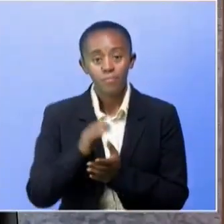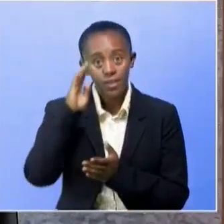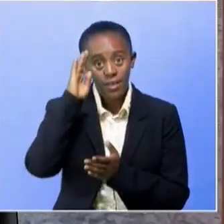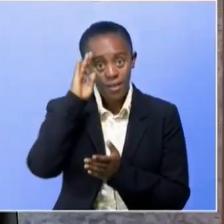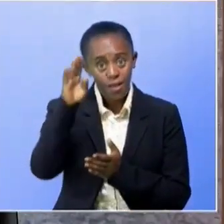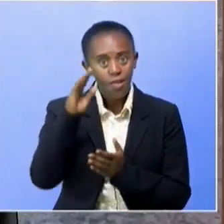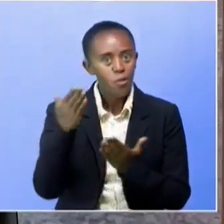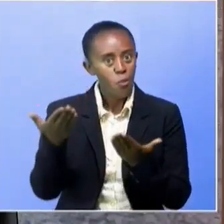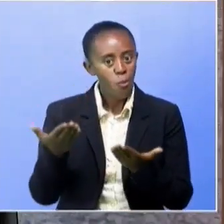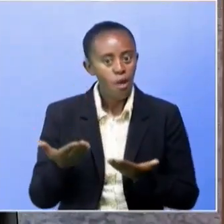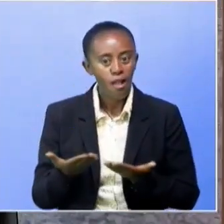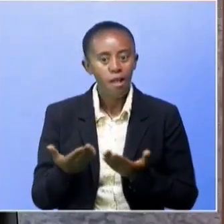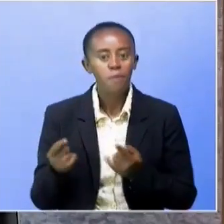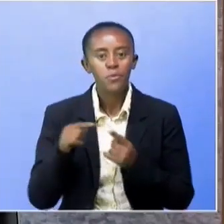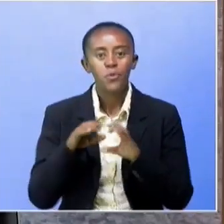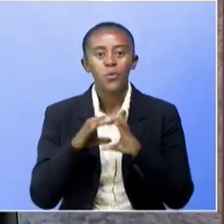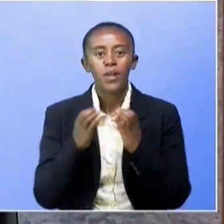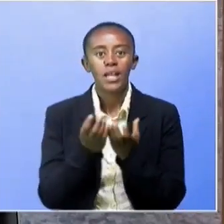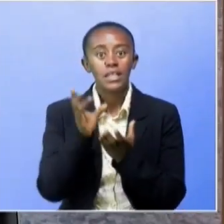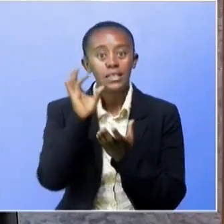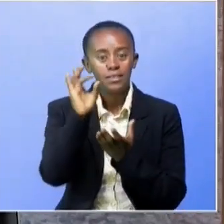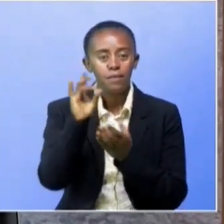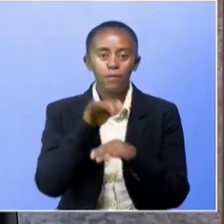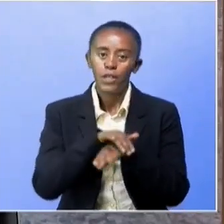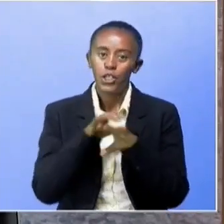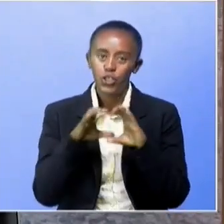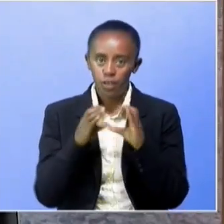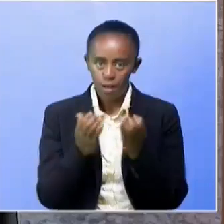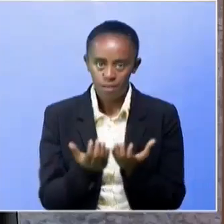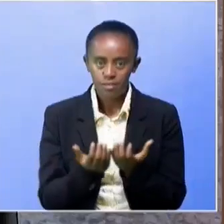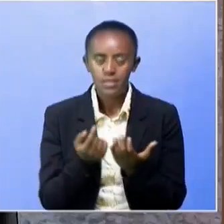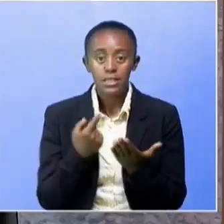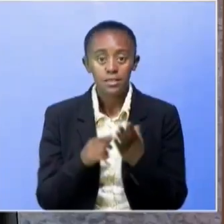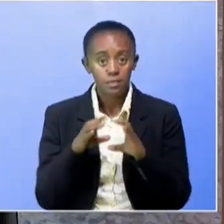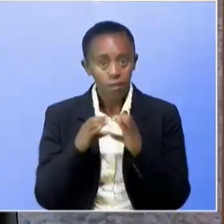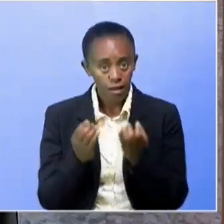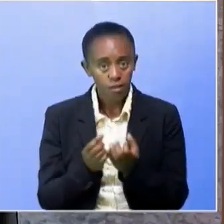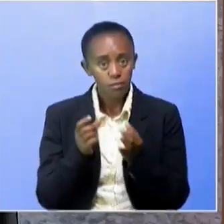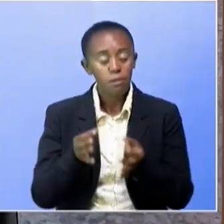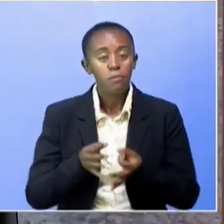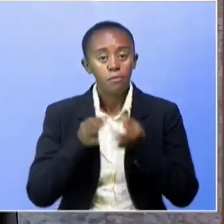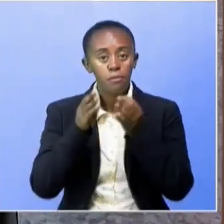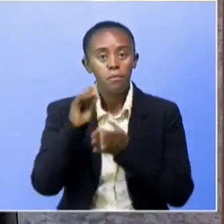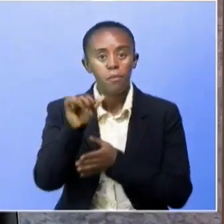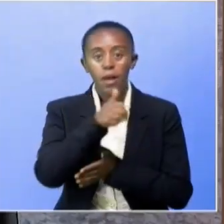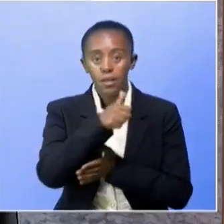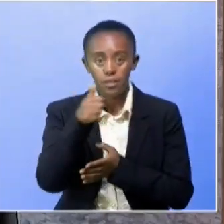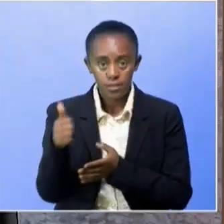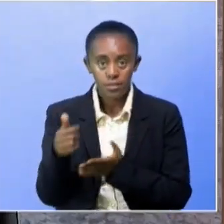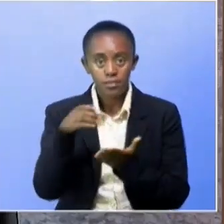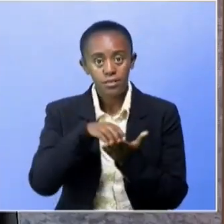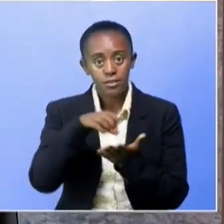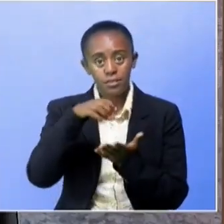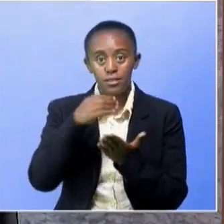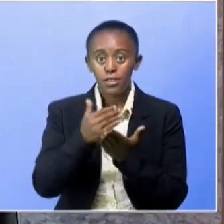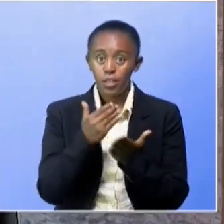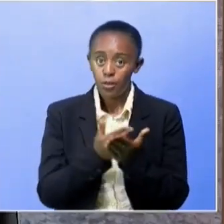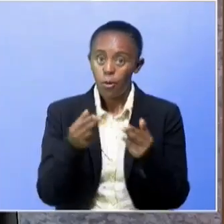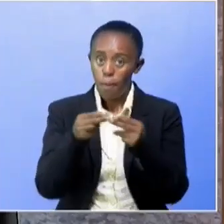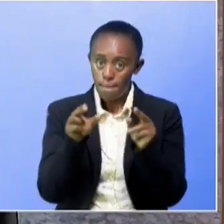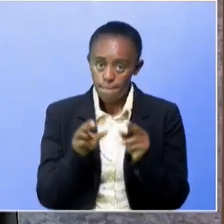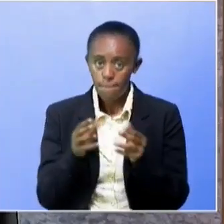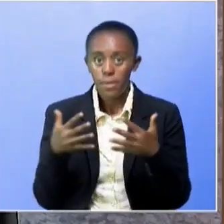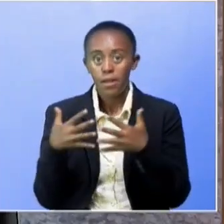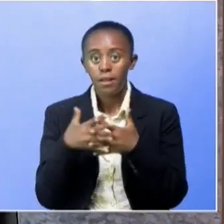Hello and welcome to Grade 7 English class. This class is brought to you by Addis Ababa City Education